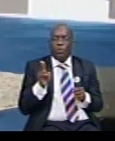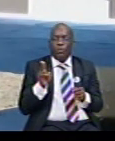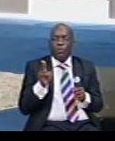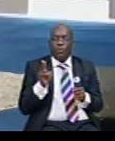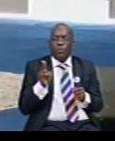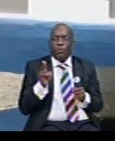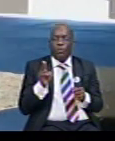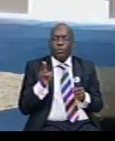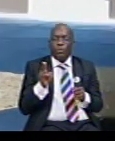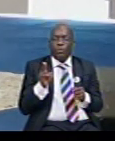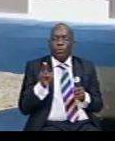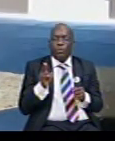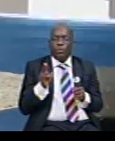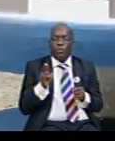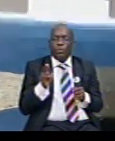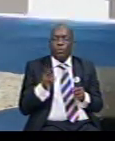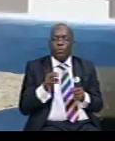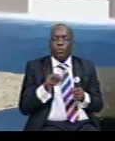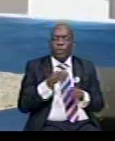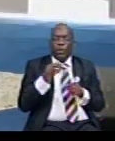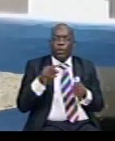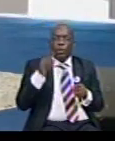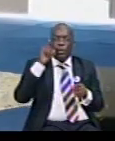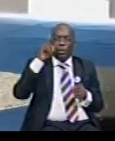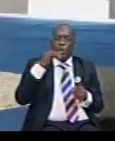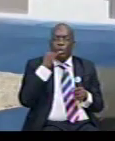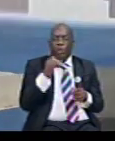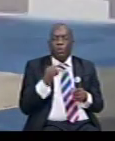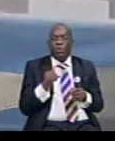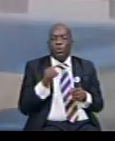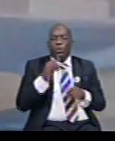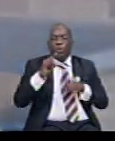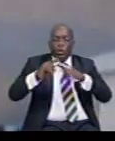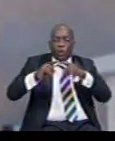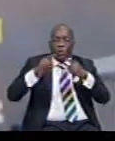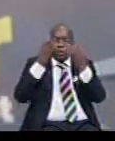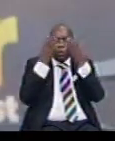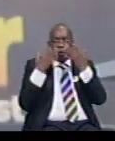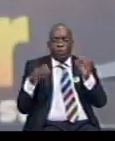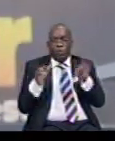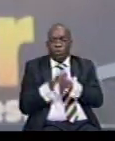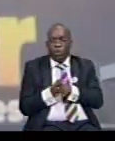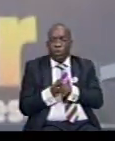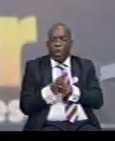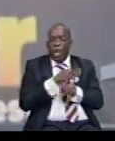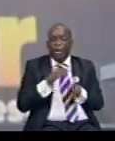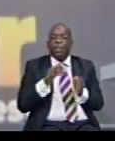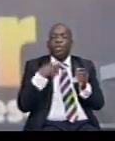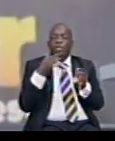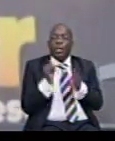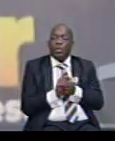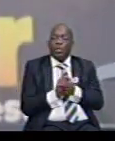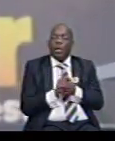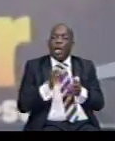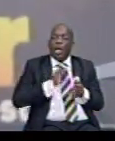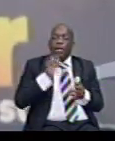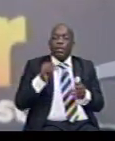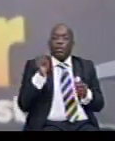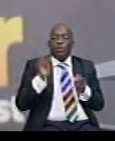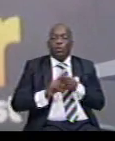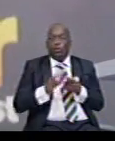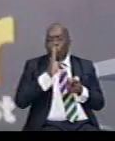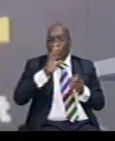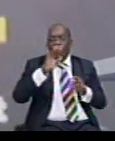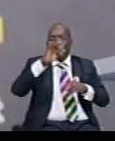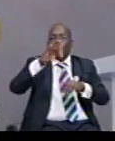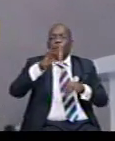us. Let the prophet come and pray for us. Let the minister come and pray for us. The church is not